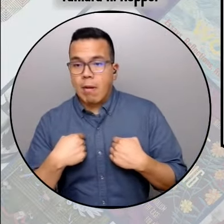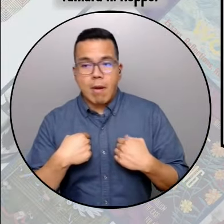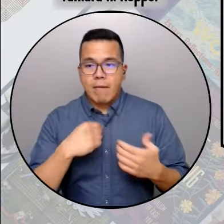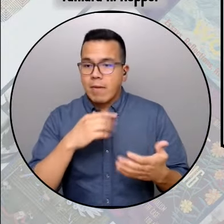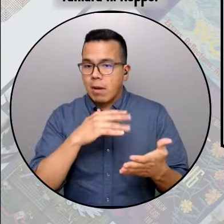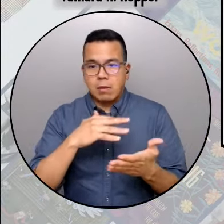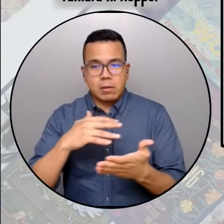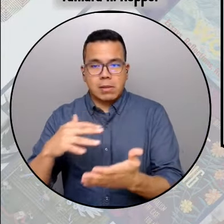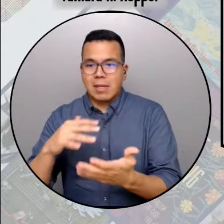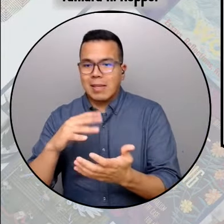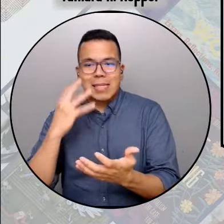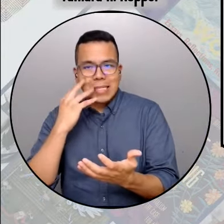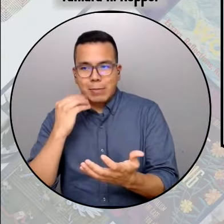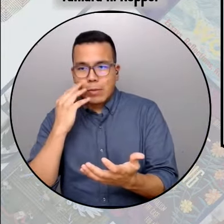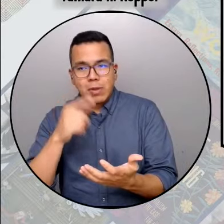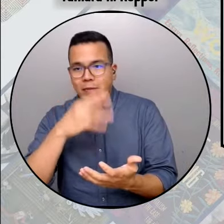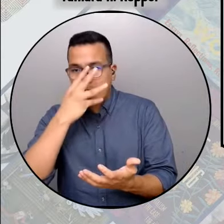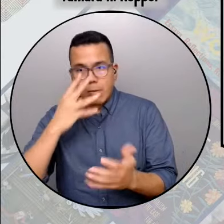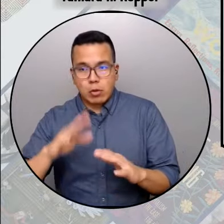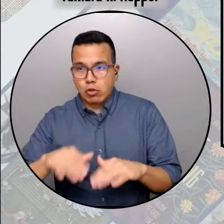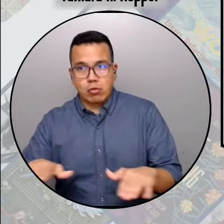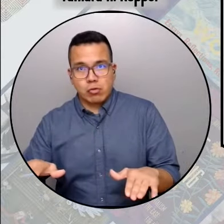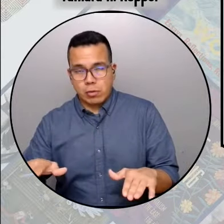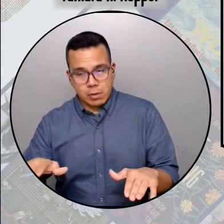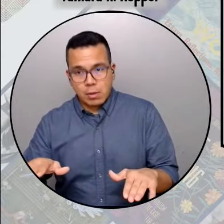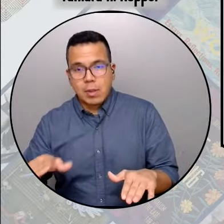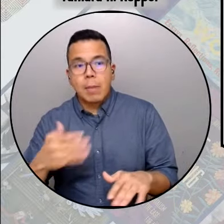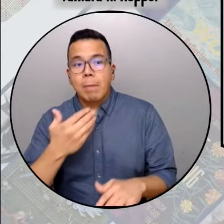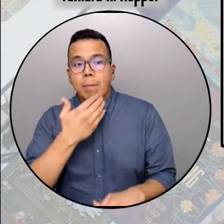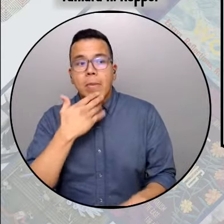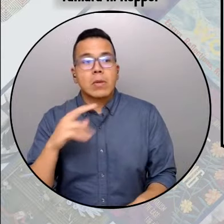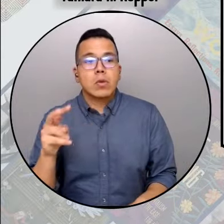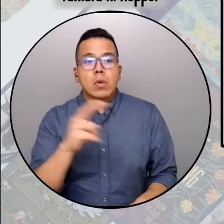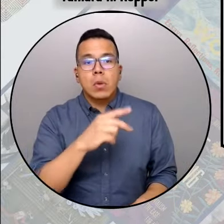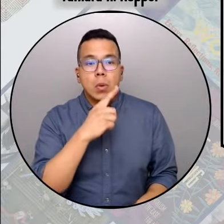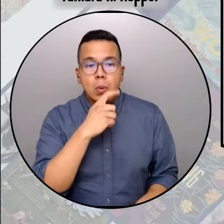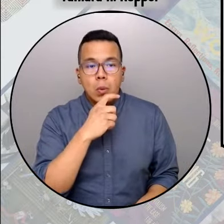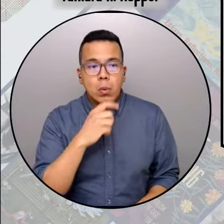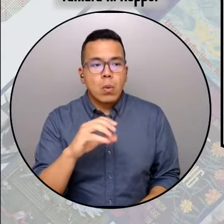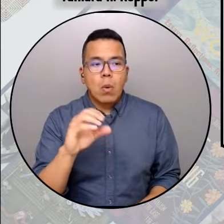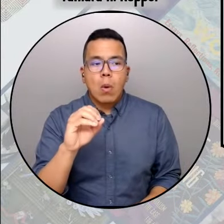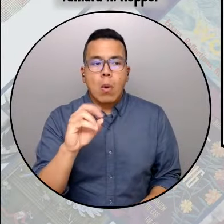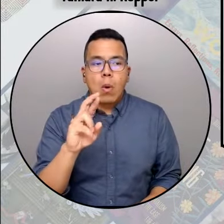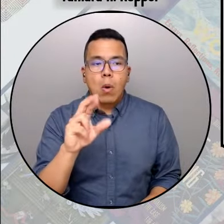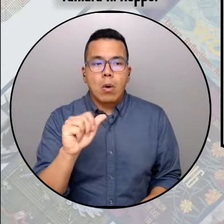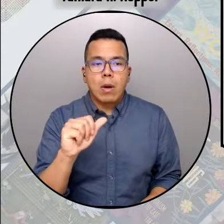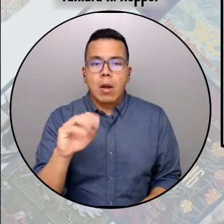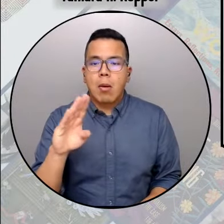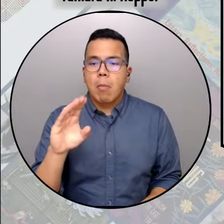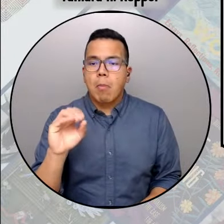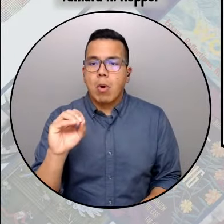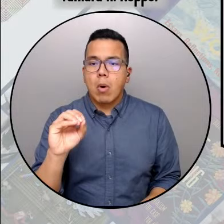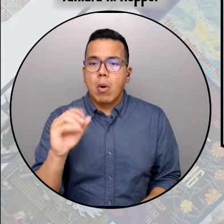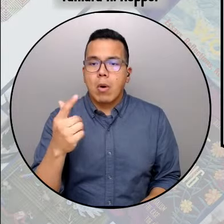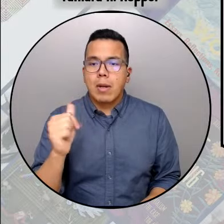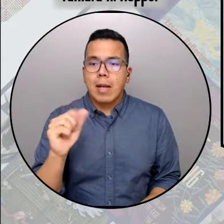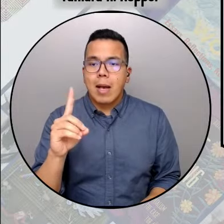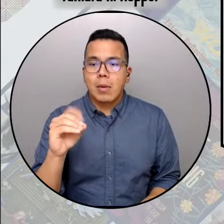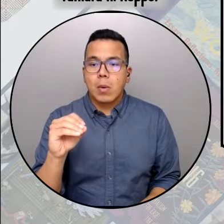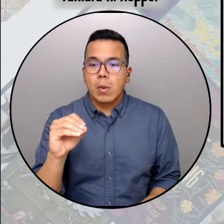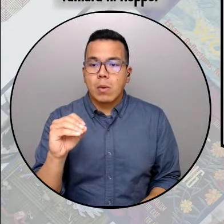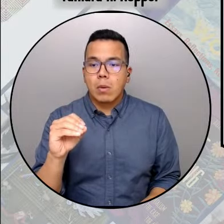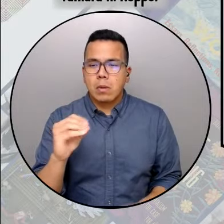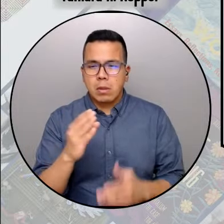I recommend looking at the work of Aura Bogado, the journalist. You can find her on Twitter, Aura Bogado, and some of you are probably